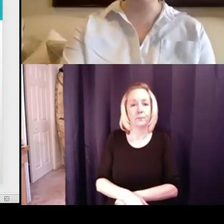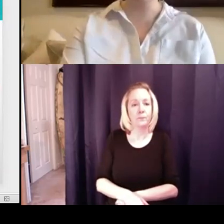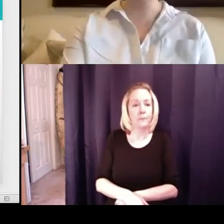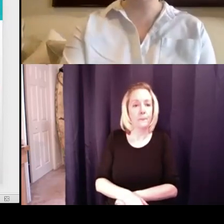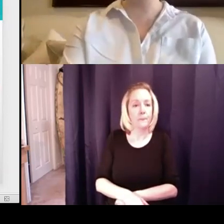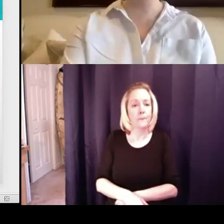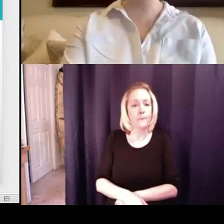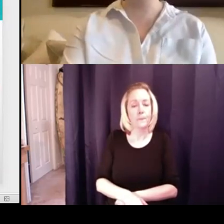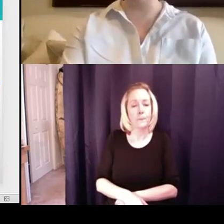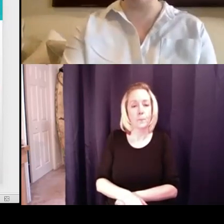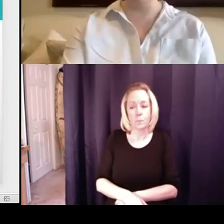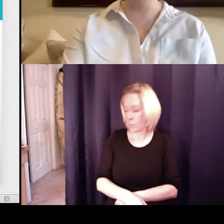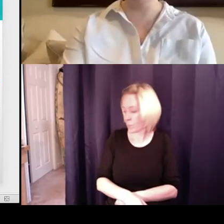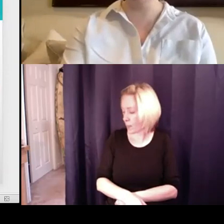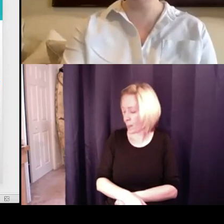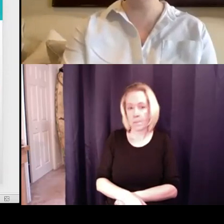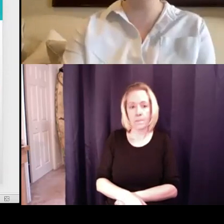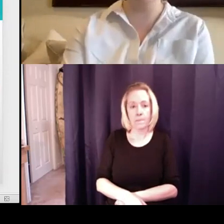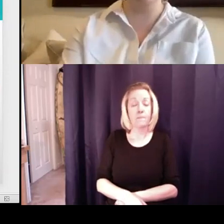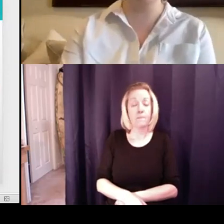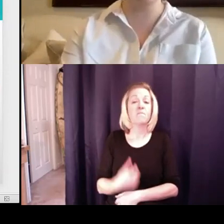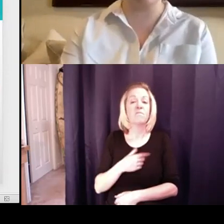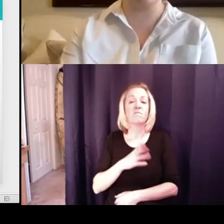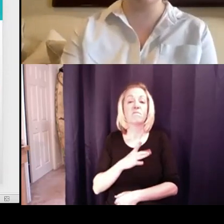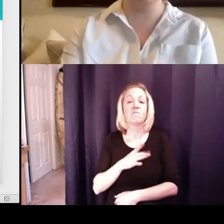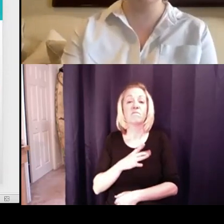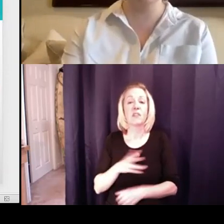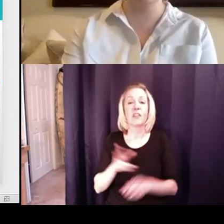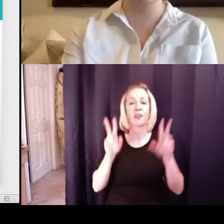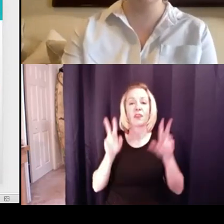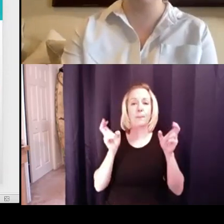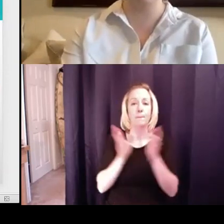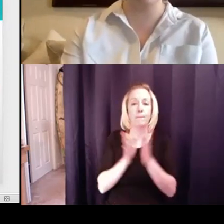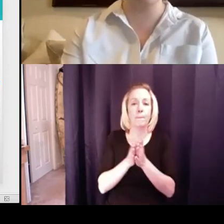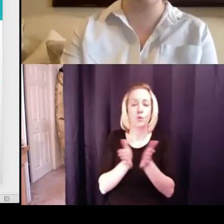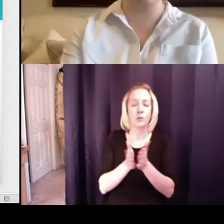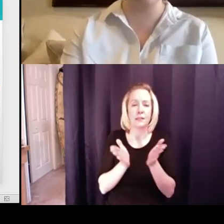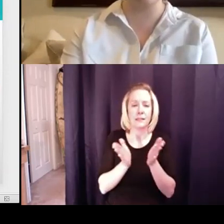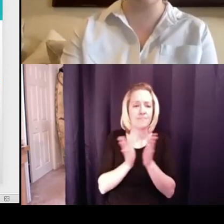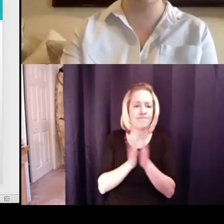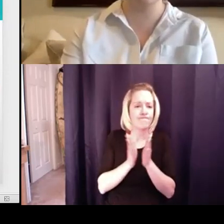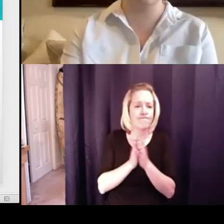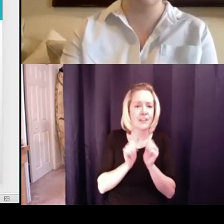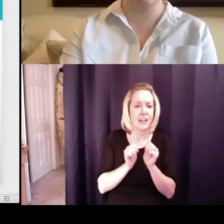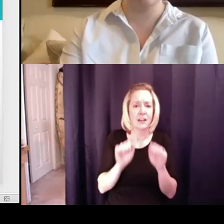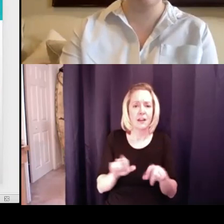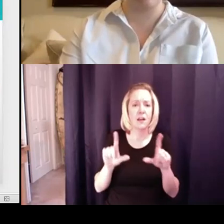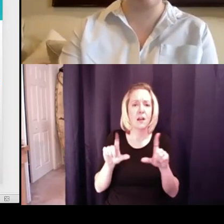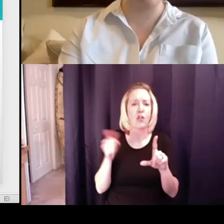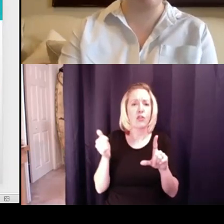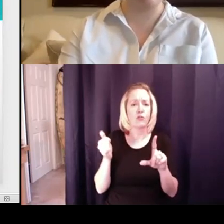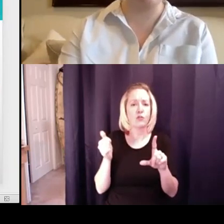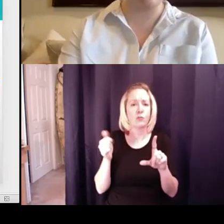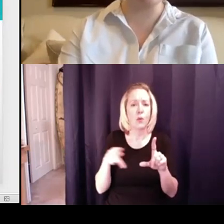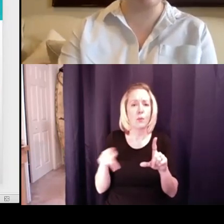I also like theme books. I'm gonna share, I wonder if I can share another